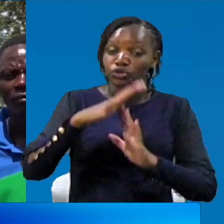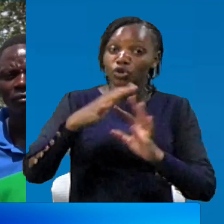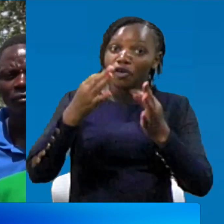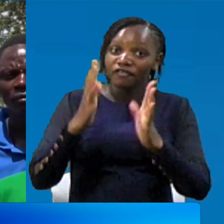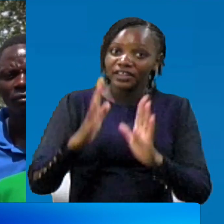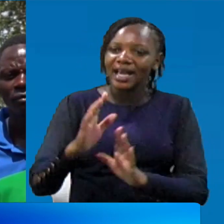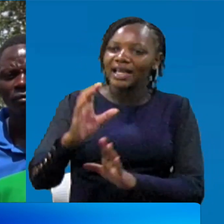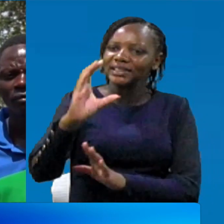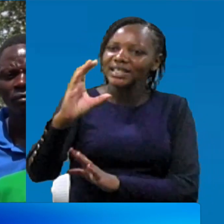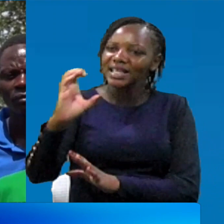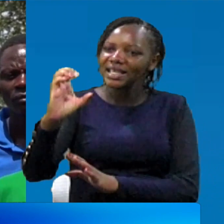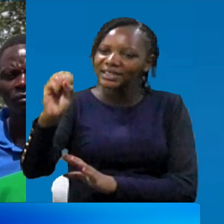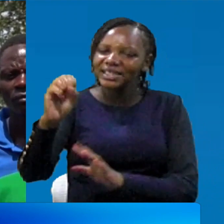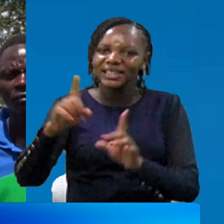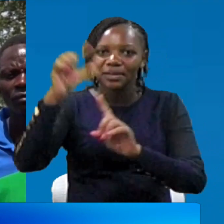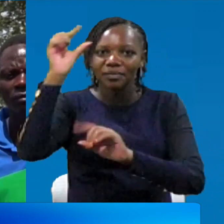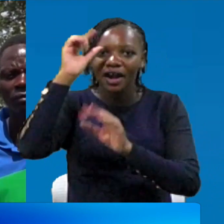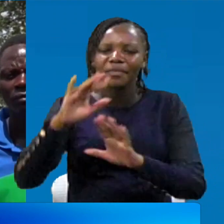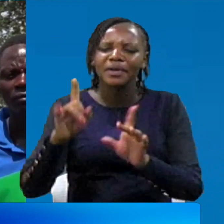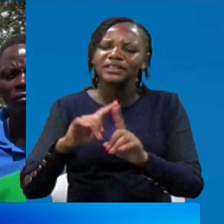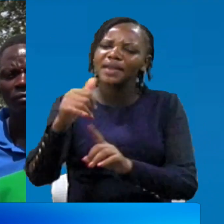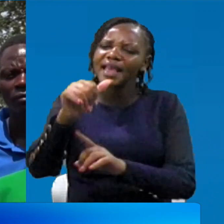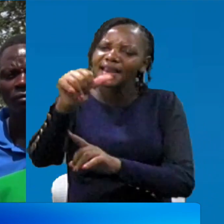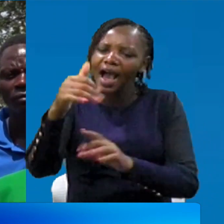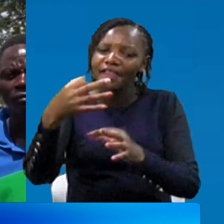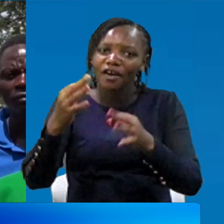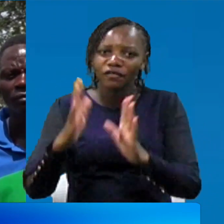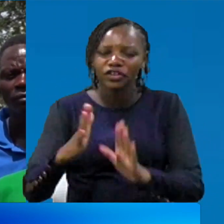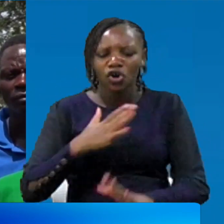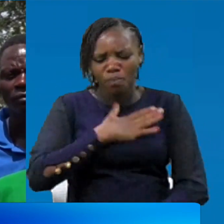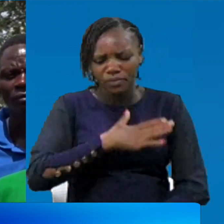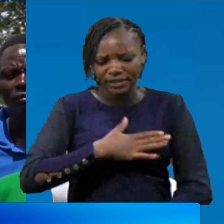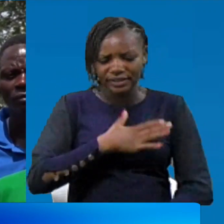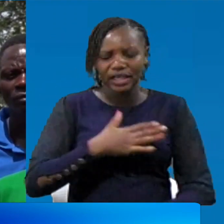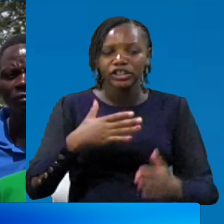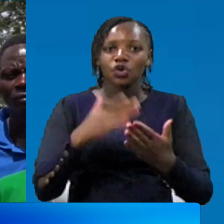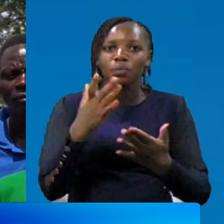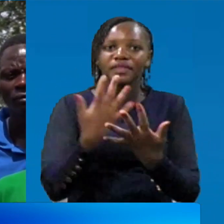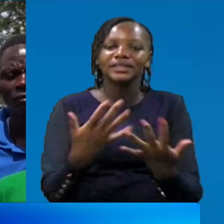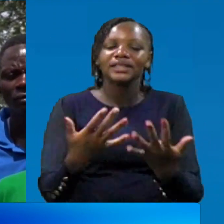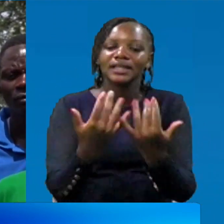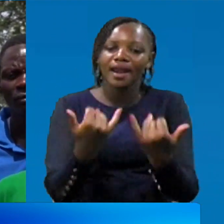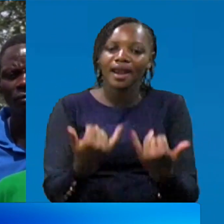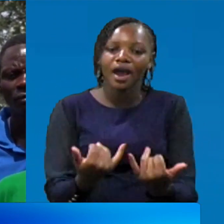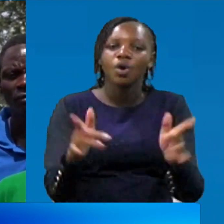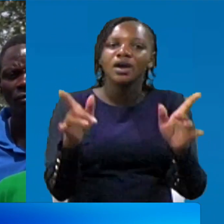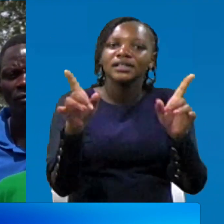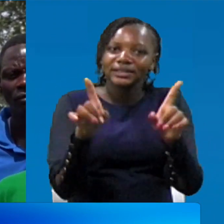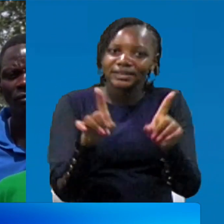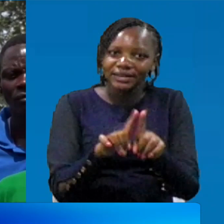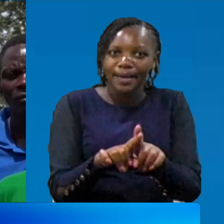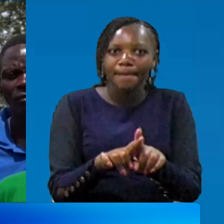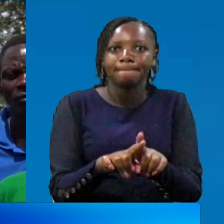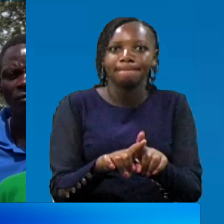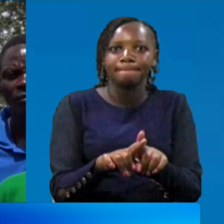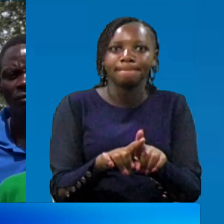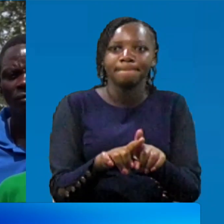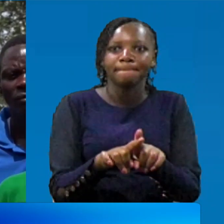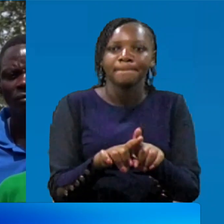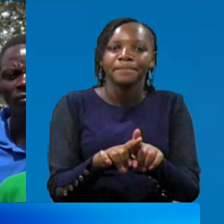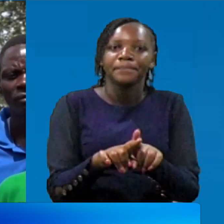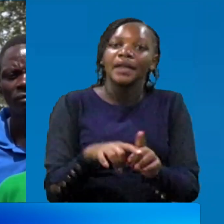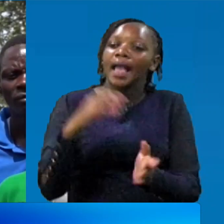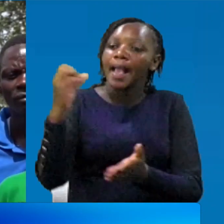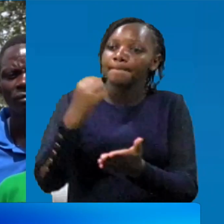are asking the governor and any other relevant office to stop this thing forthwith and replace or take back those who are